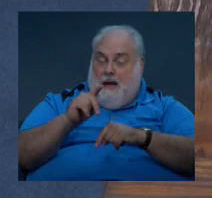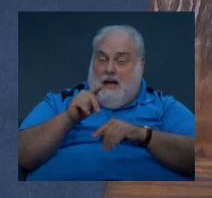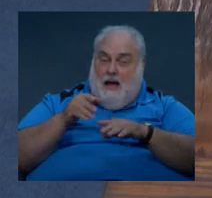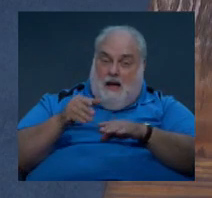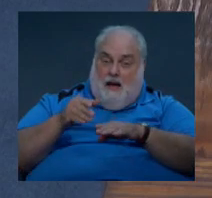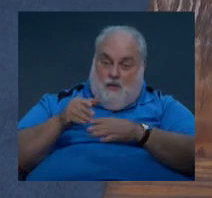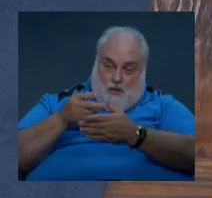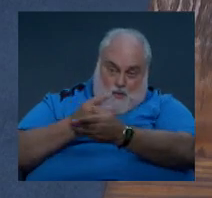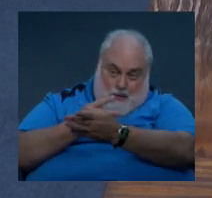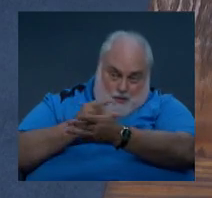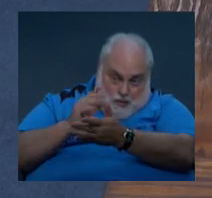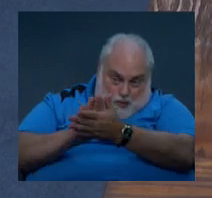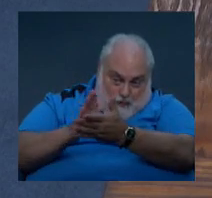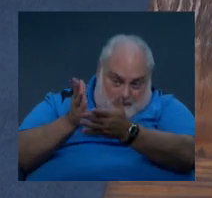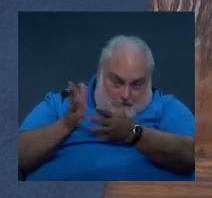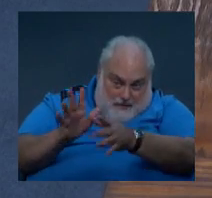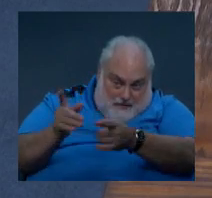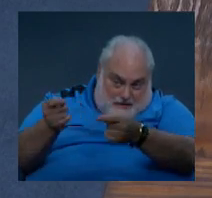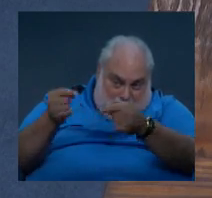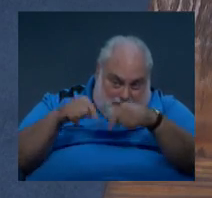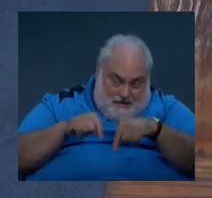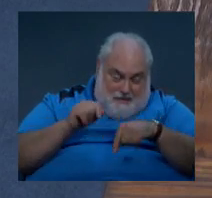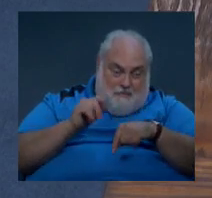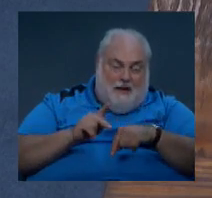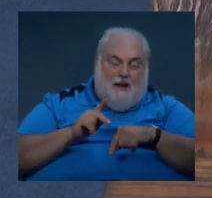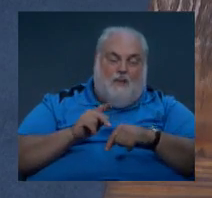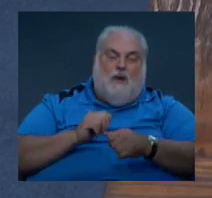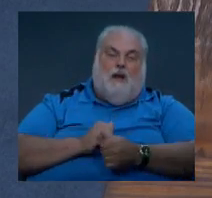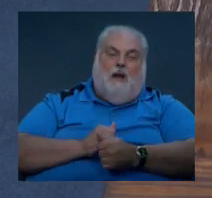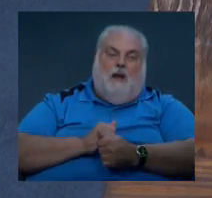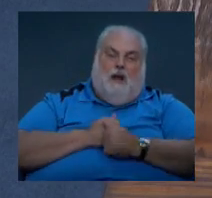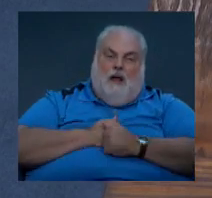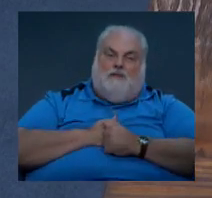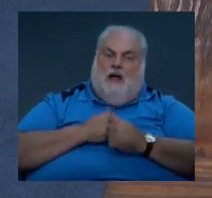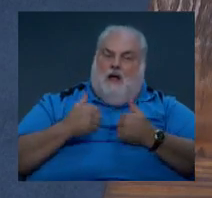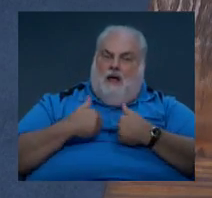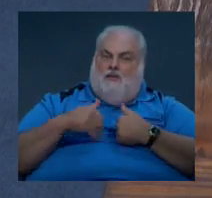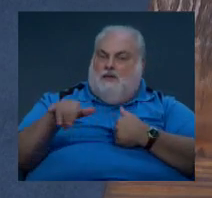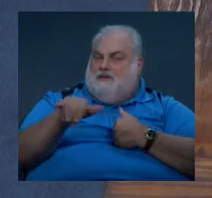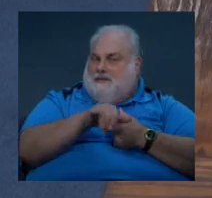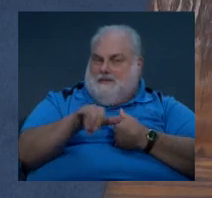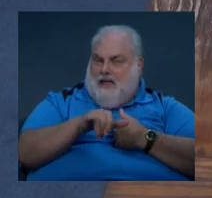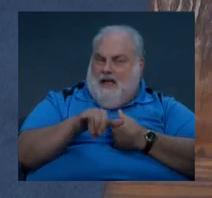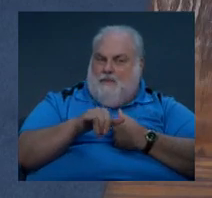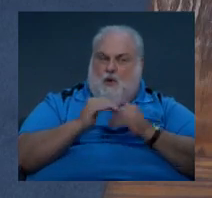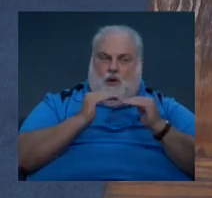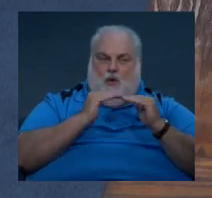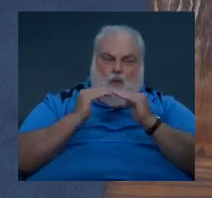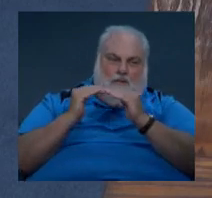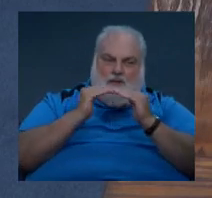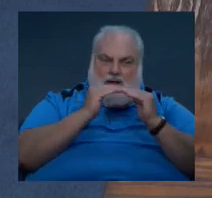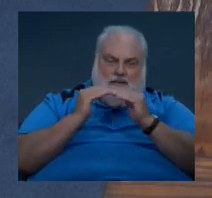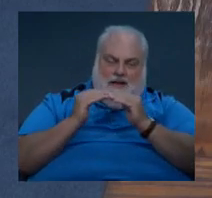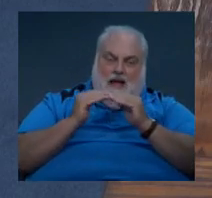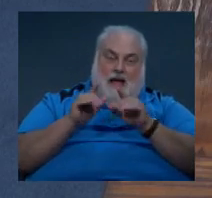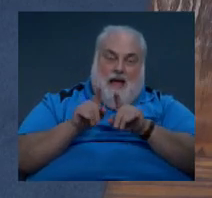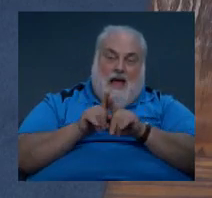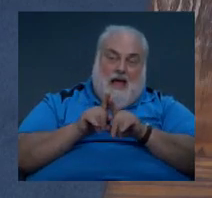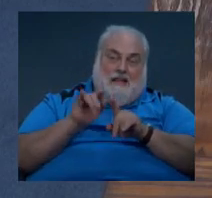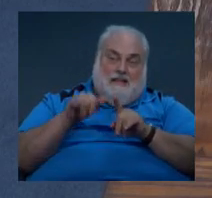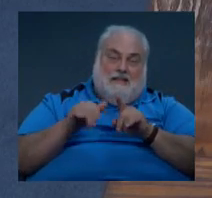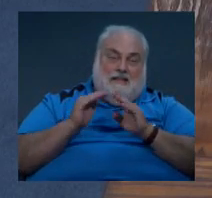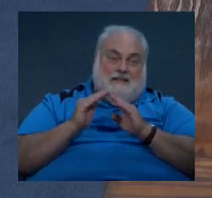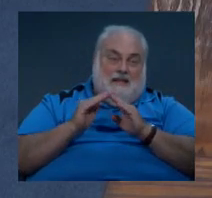complete graduate school, and I would love for it to have the same amenities or equivalent amenities as to cities